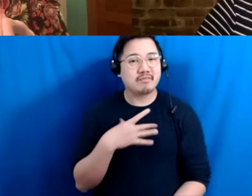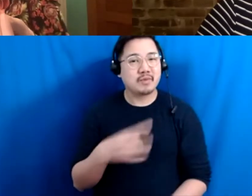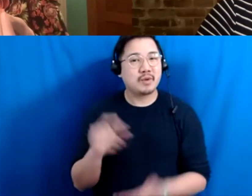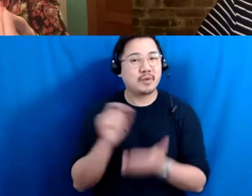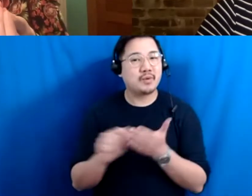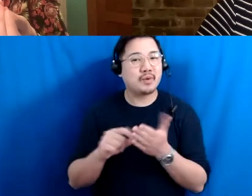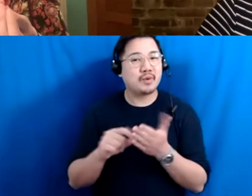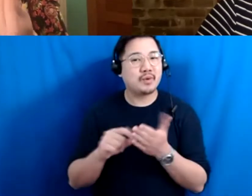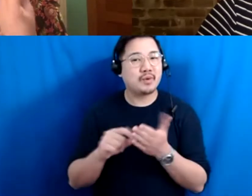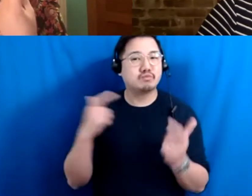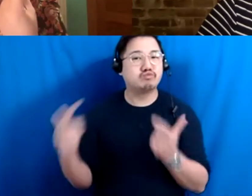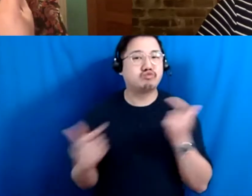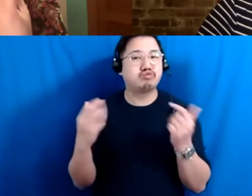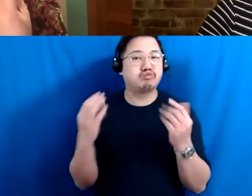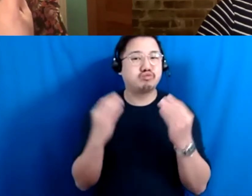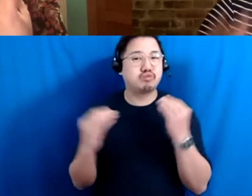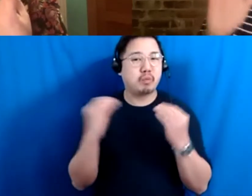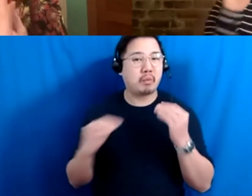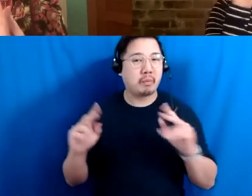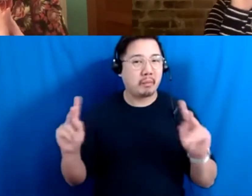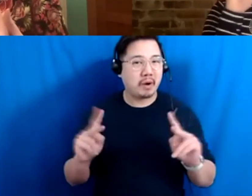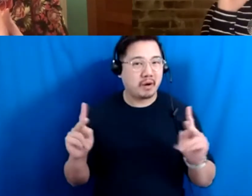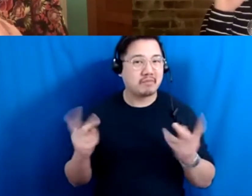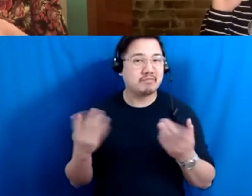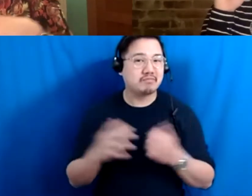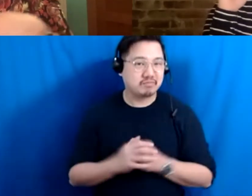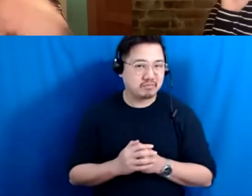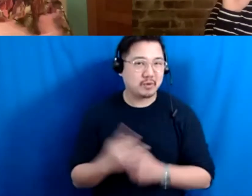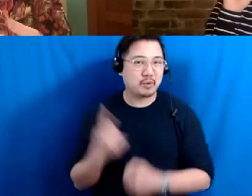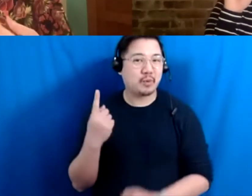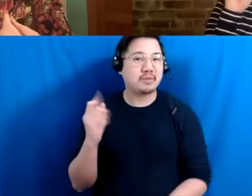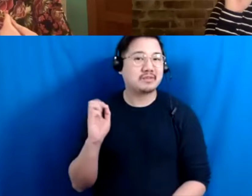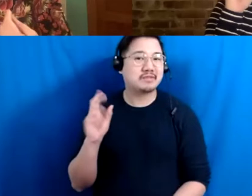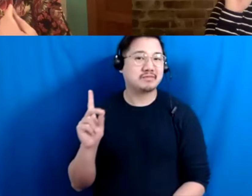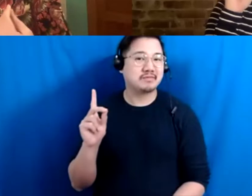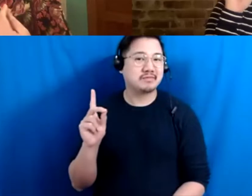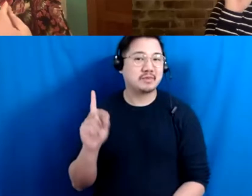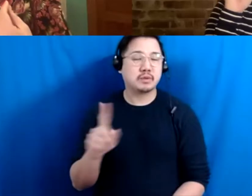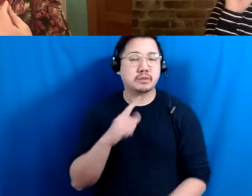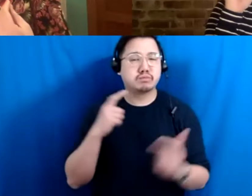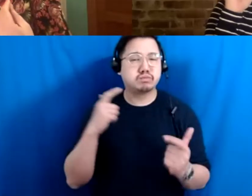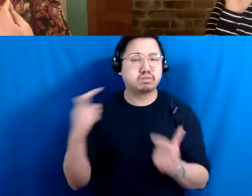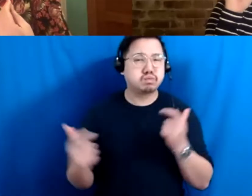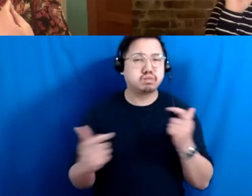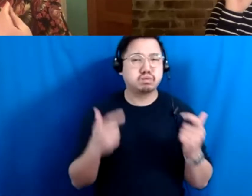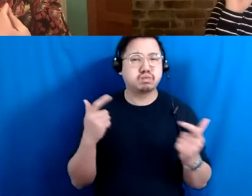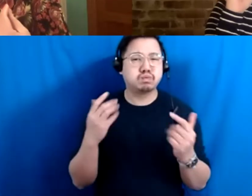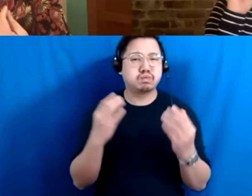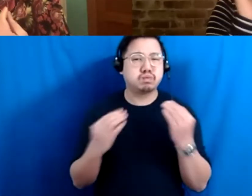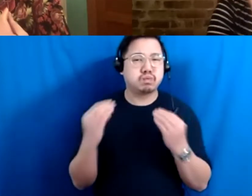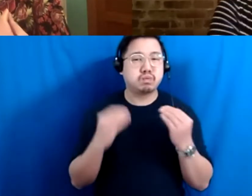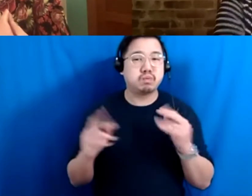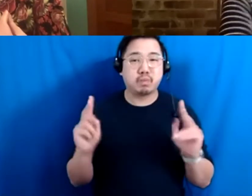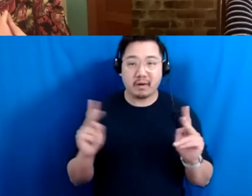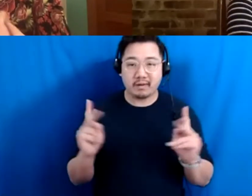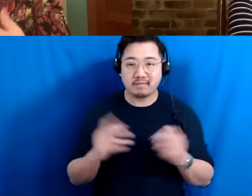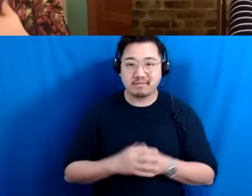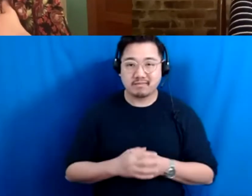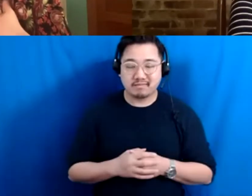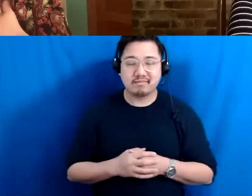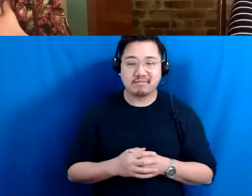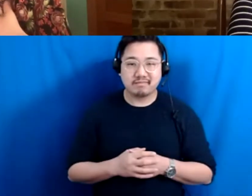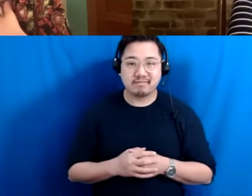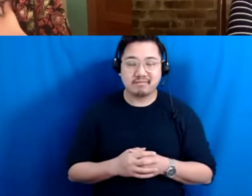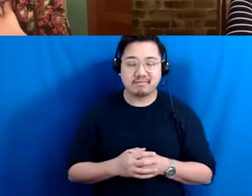dinner party. Okay, so that was one seed. It is a huge dinner party, and then also there was